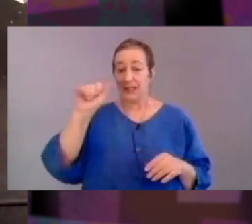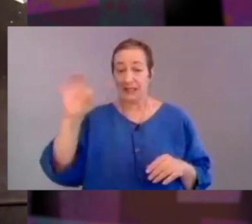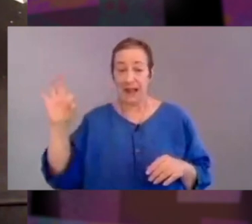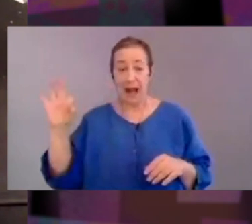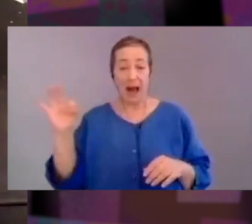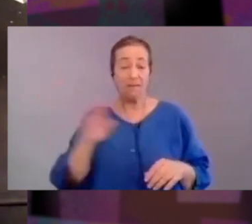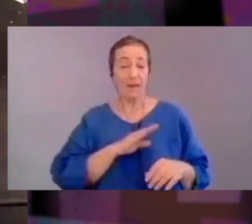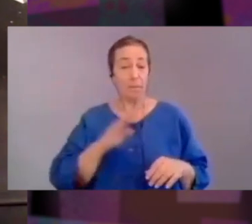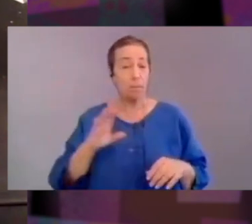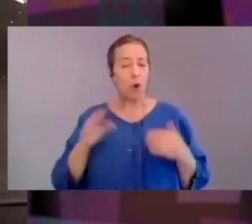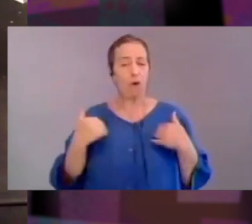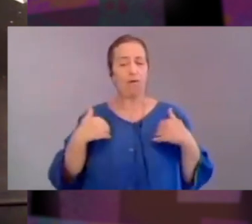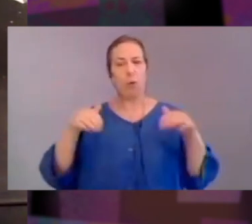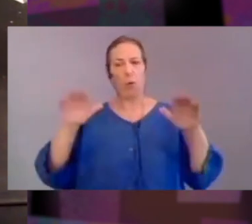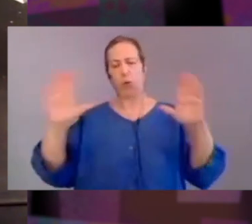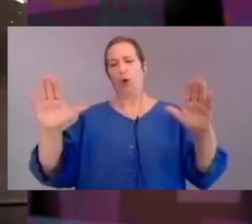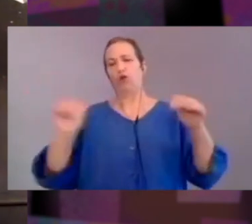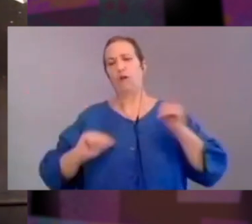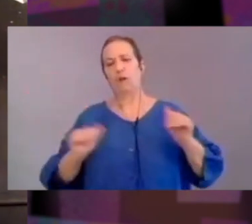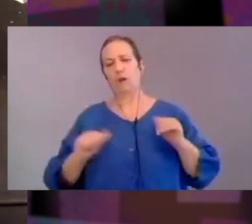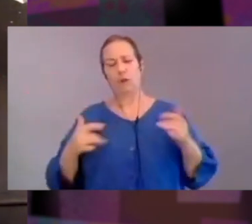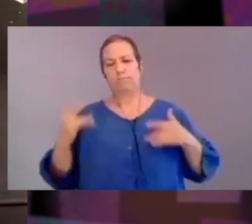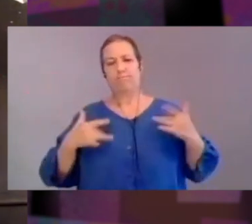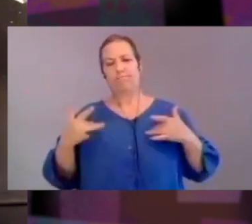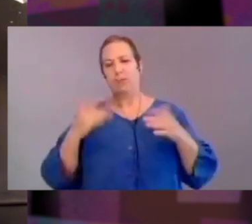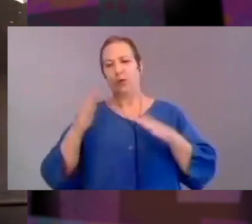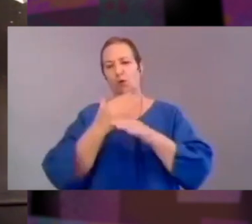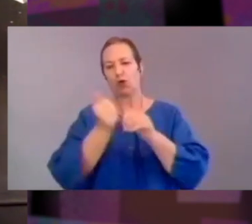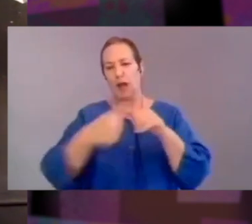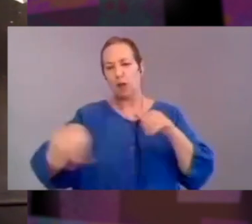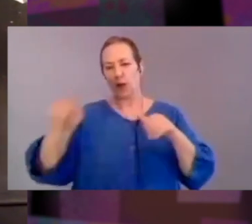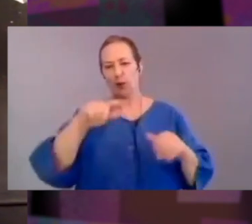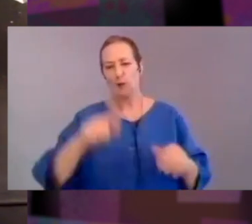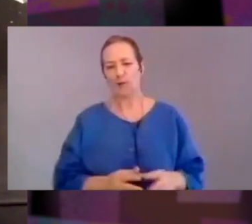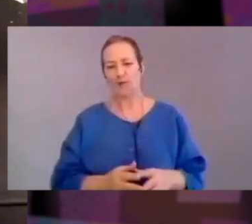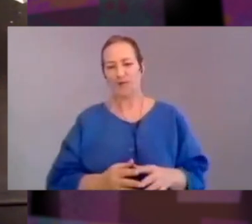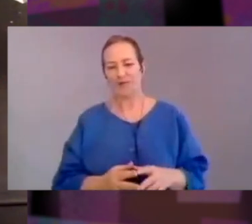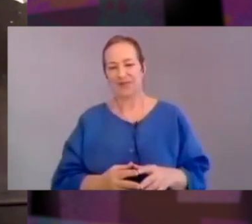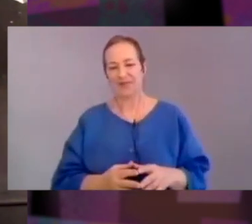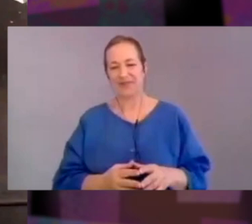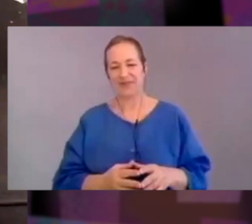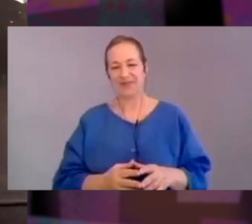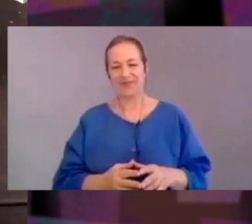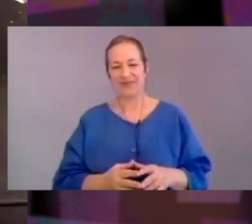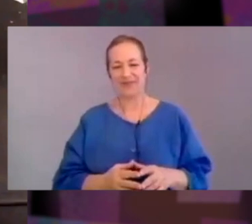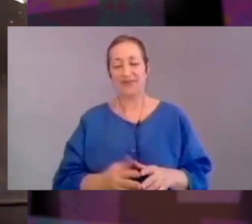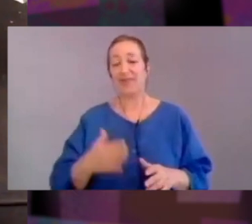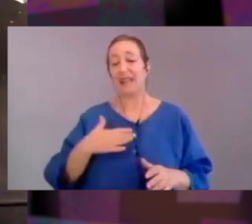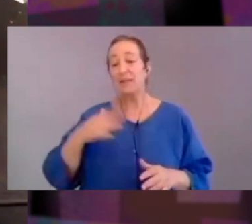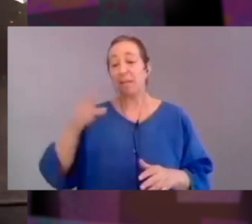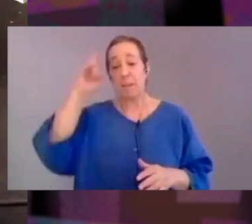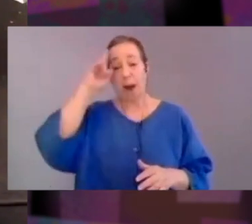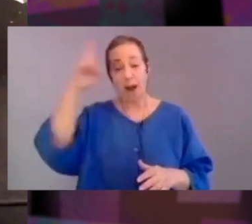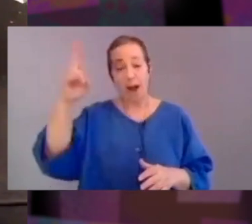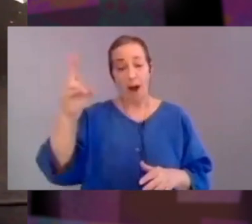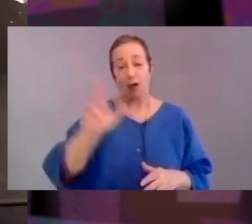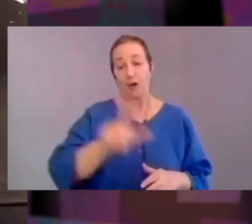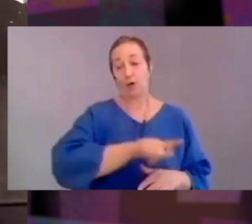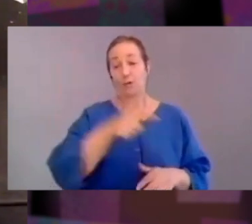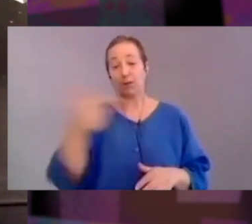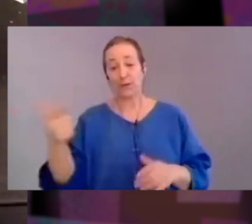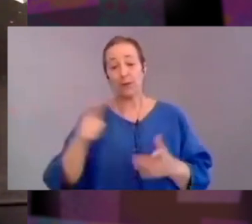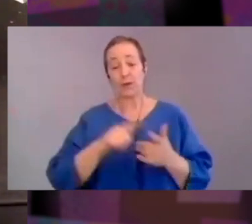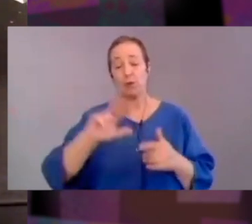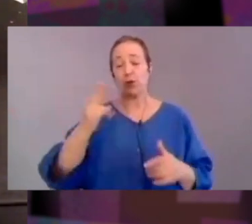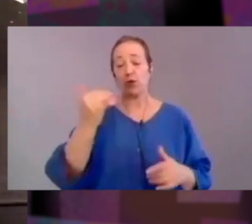it with you. Without further ado, it is my honor to pass the mic to Christopher K. Morgan, one